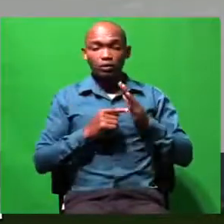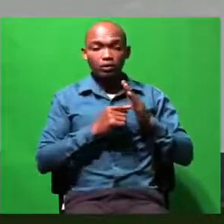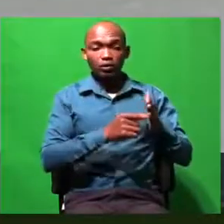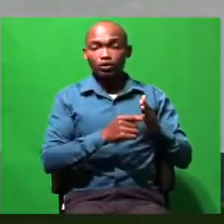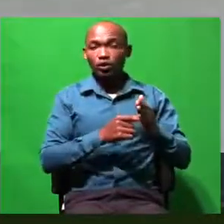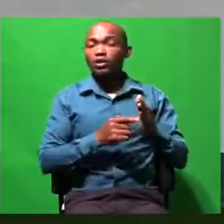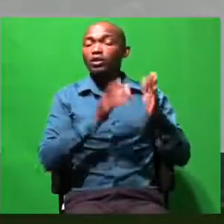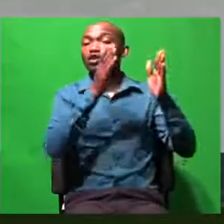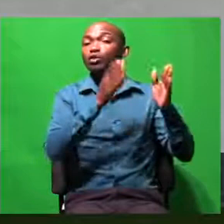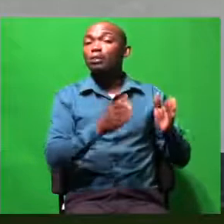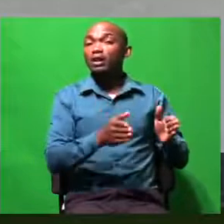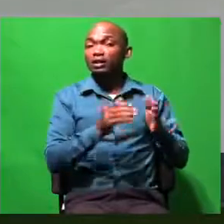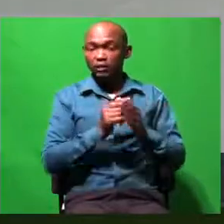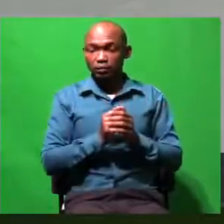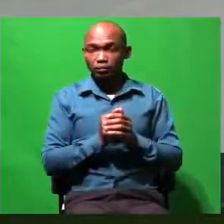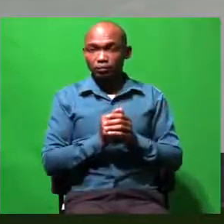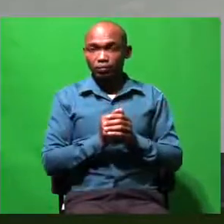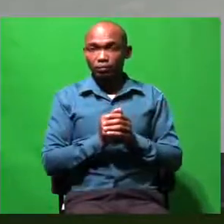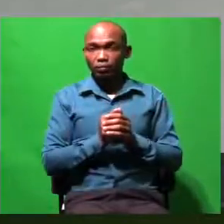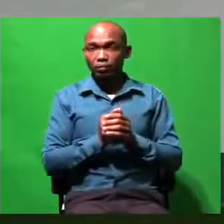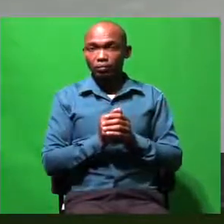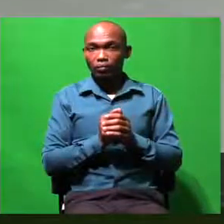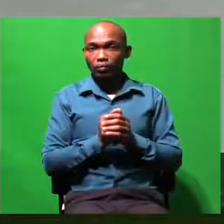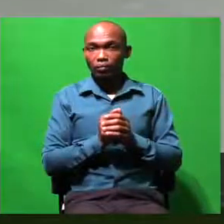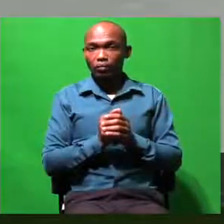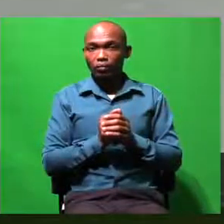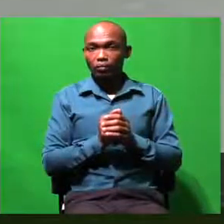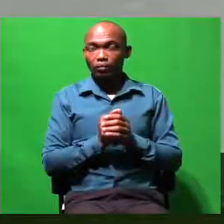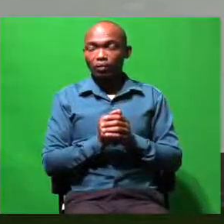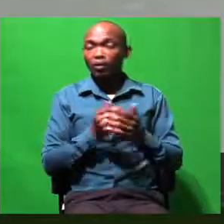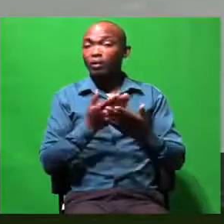your humanity, show your caring,